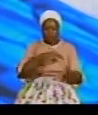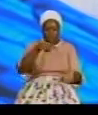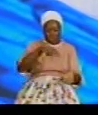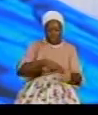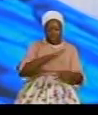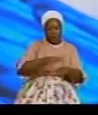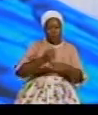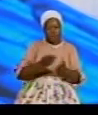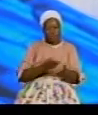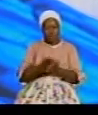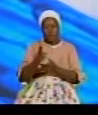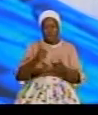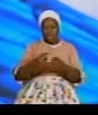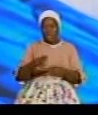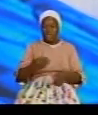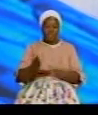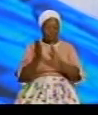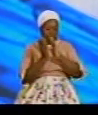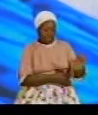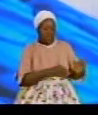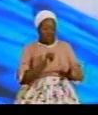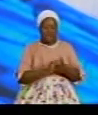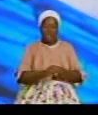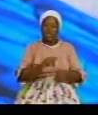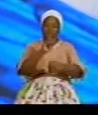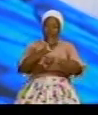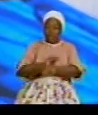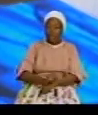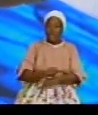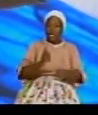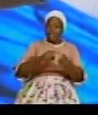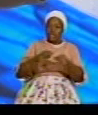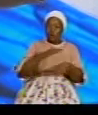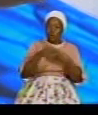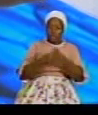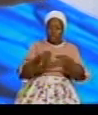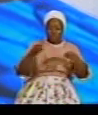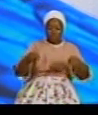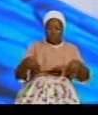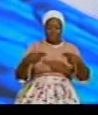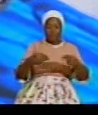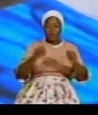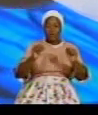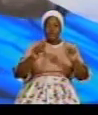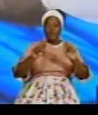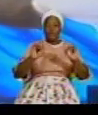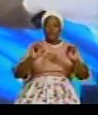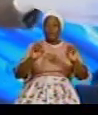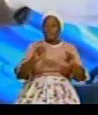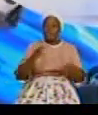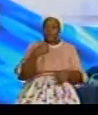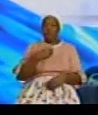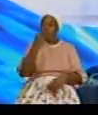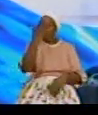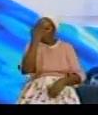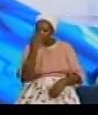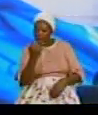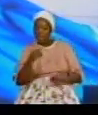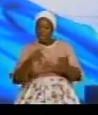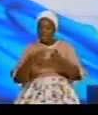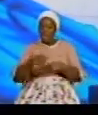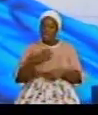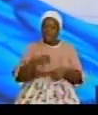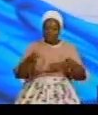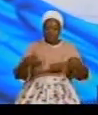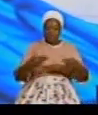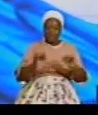the truth and they rejected tradition, and the Pharisees said why. The Pharisees were holding tradition and